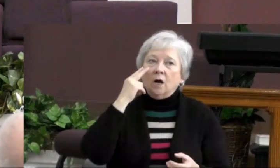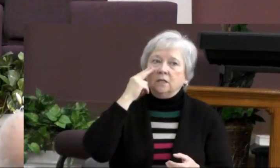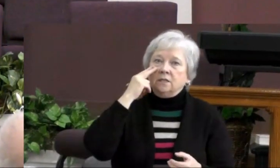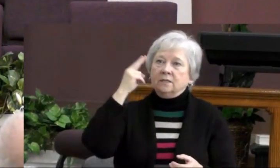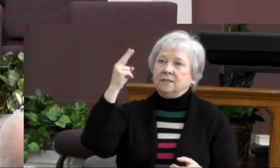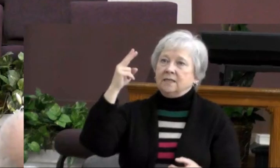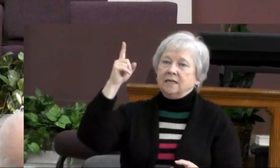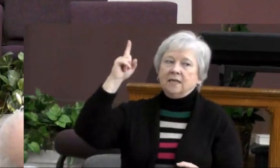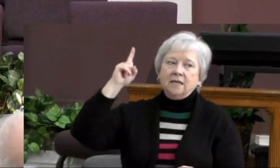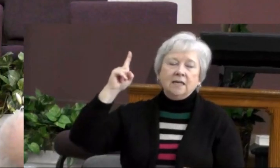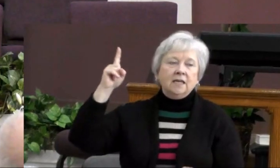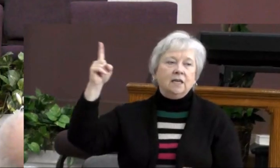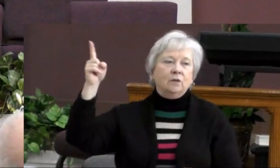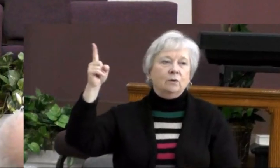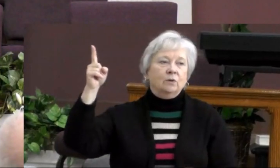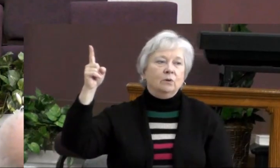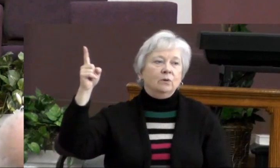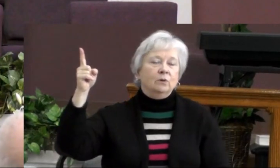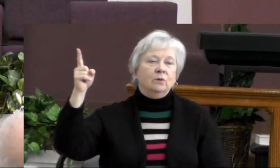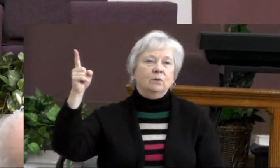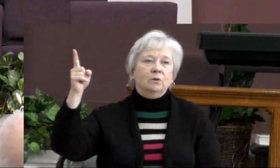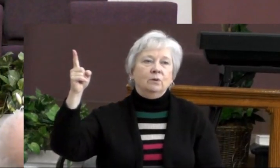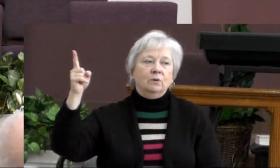I want to see you.